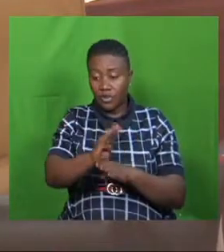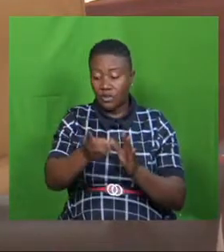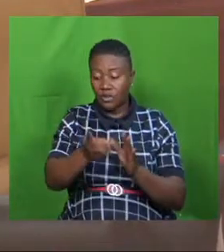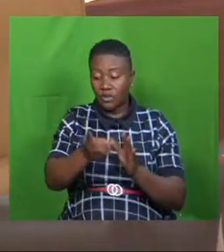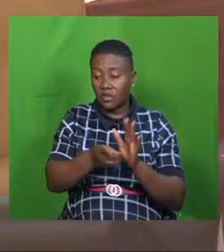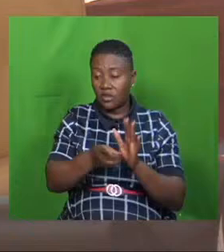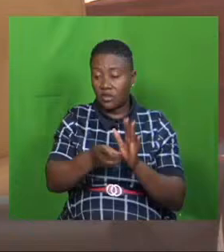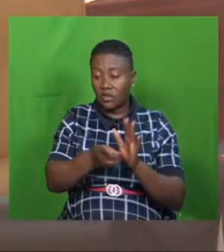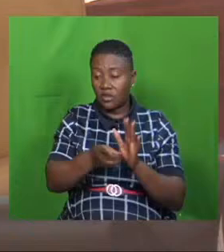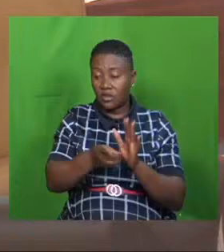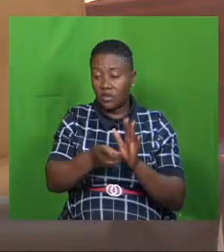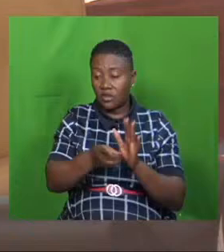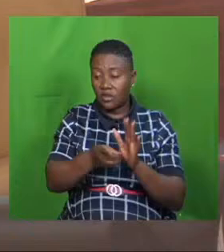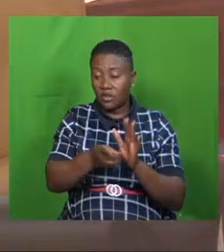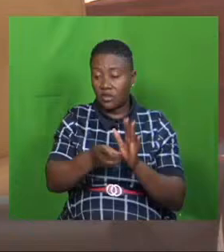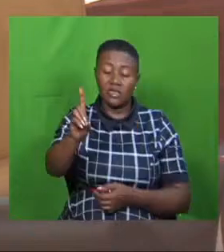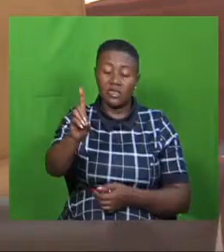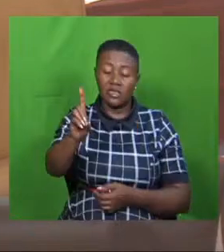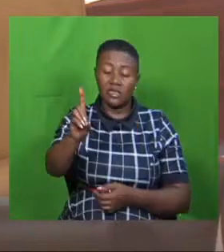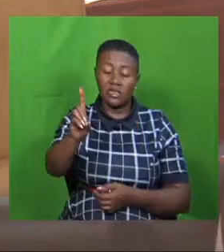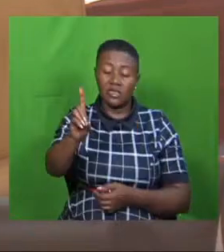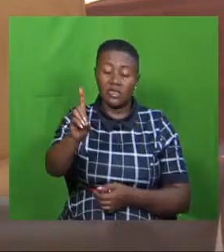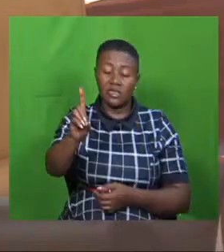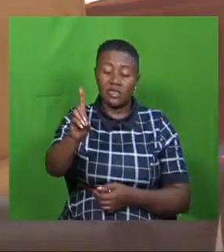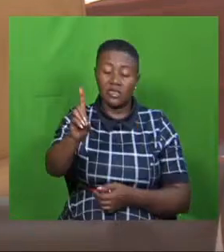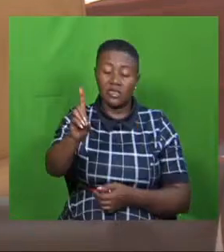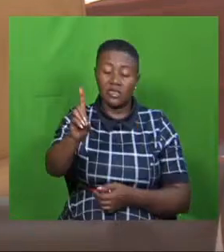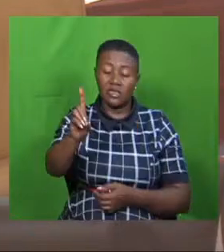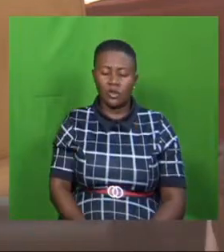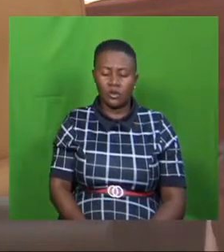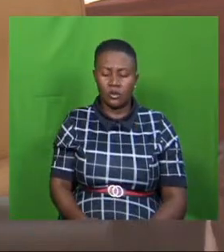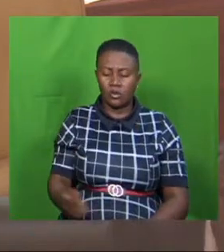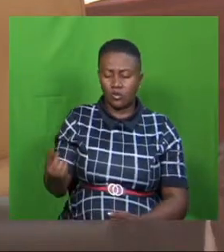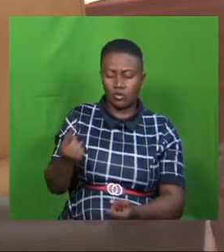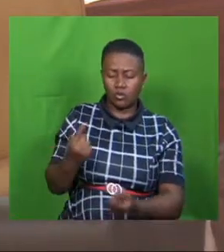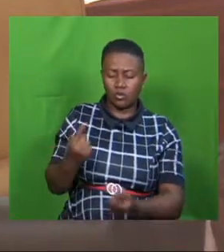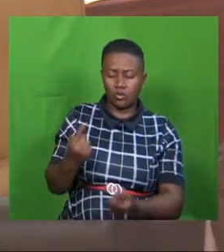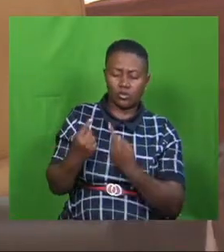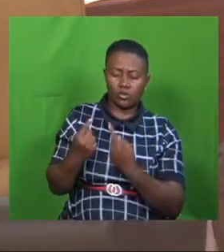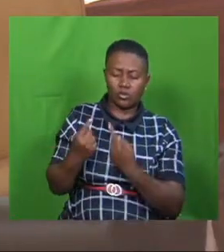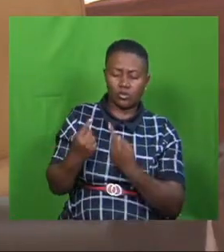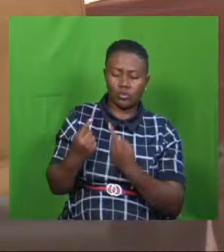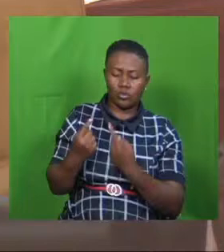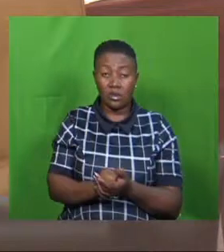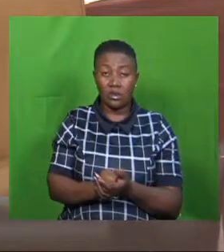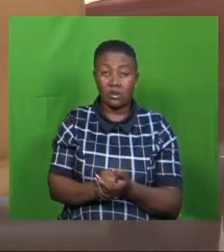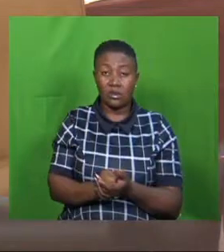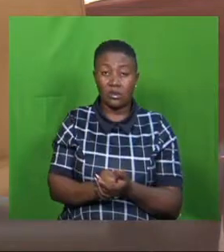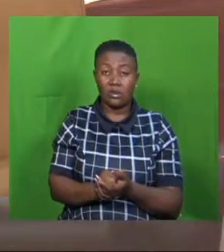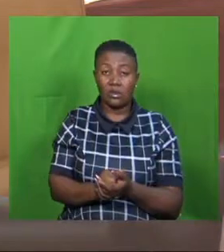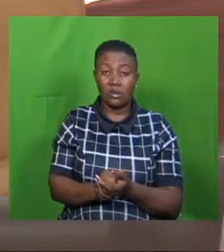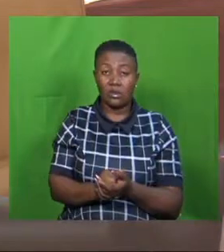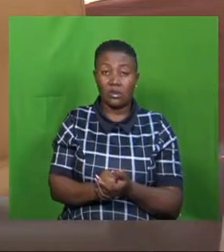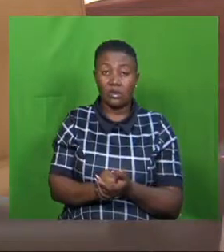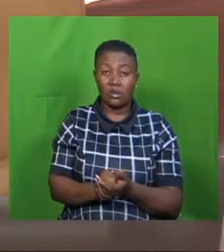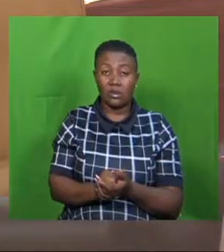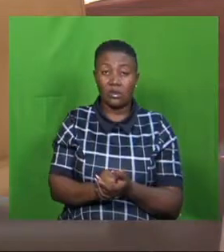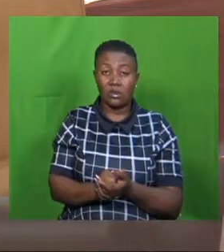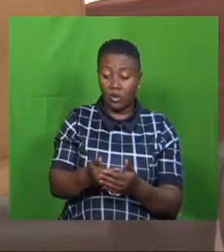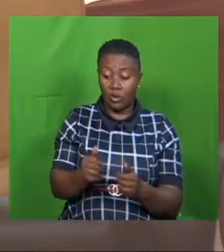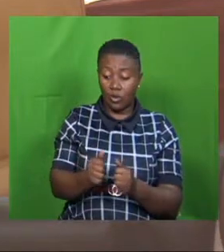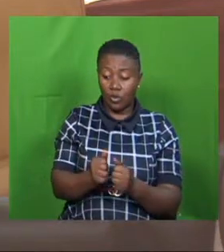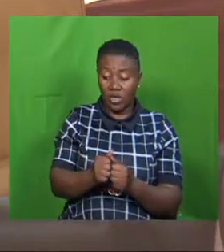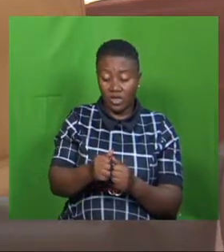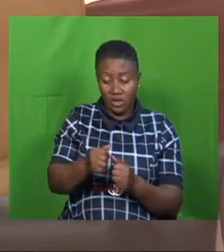TDB. Mr. Speaker, we were told that in arriving at the conclusion that